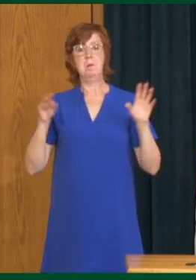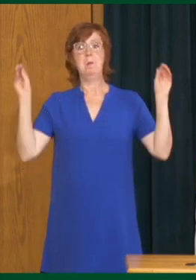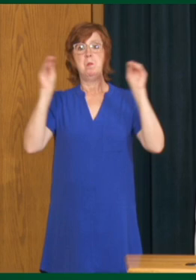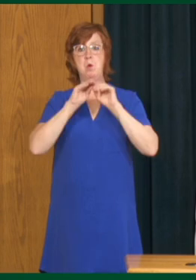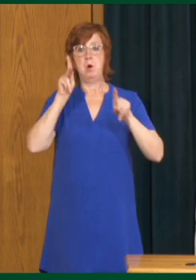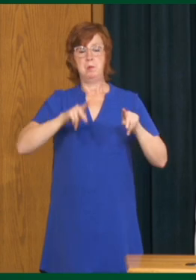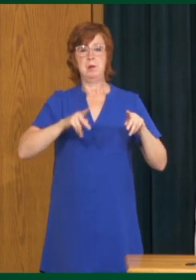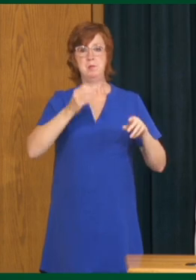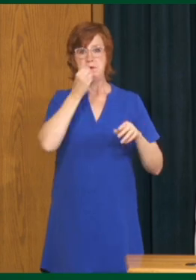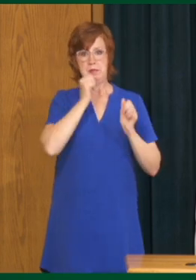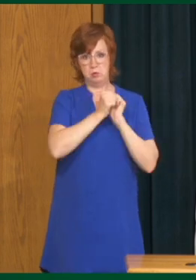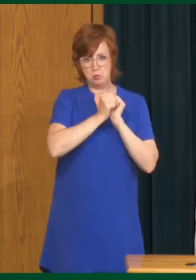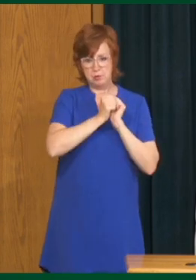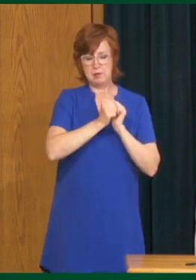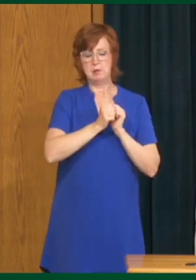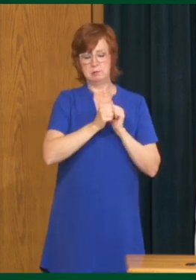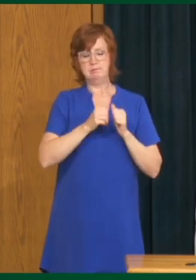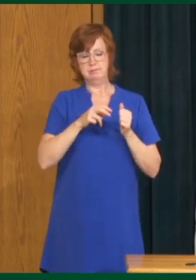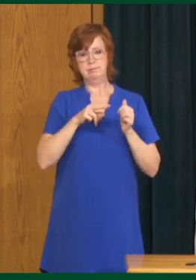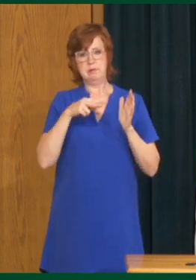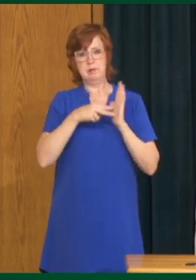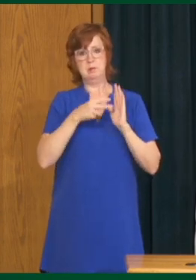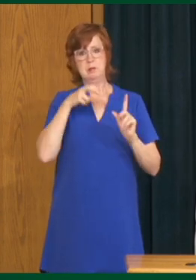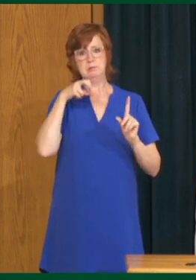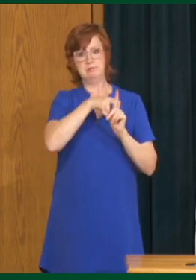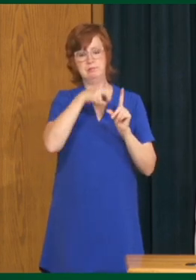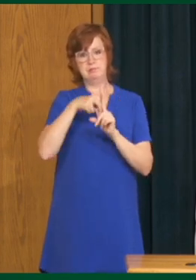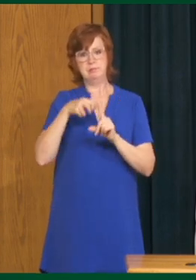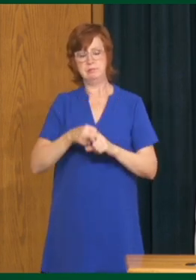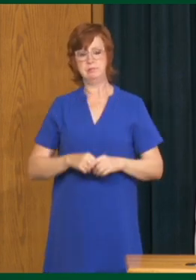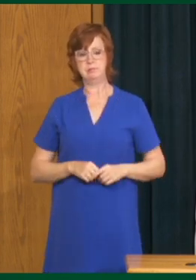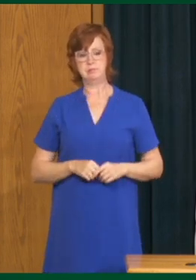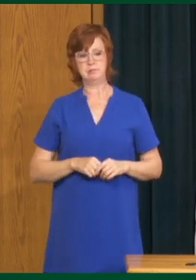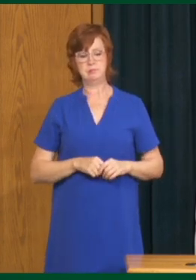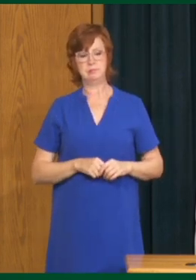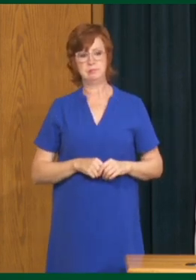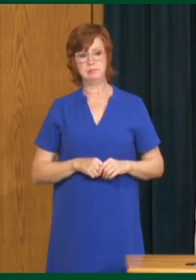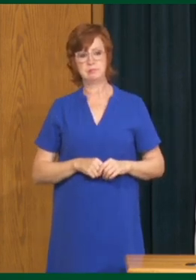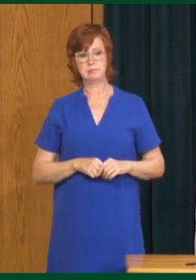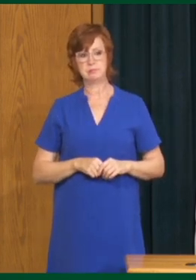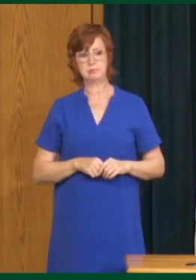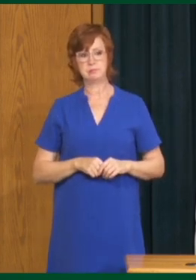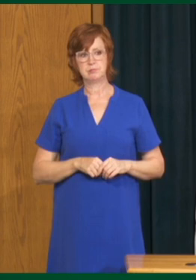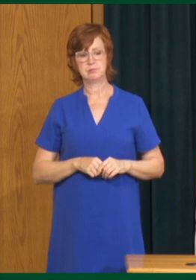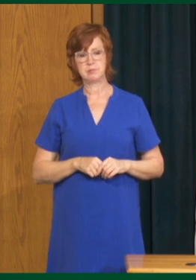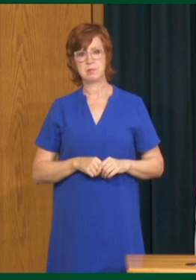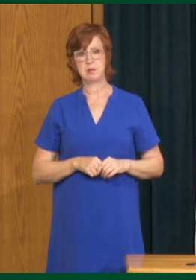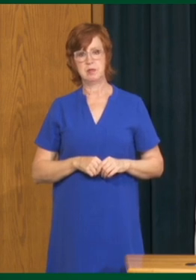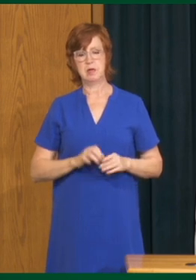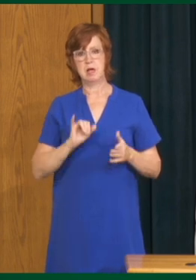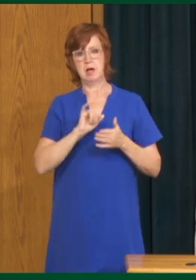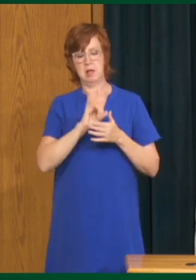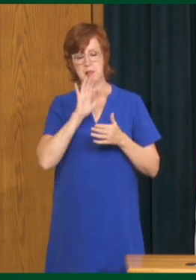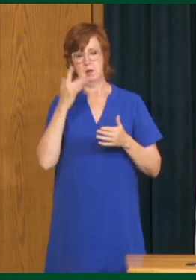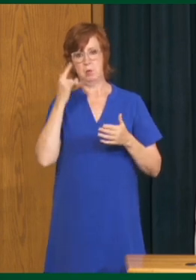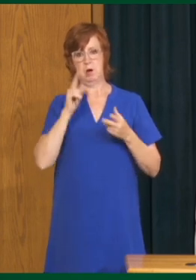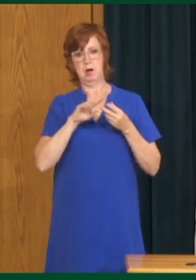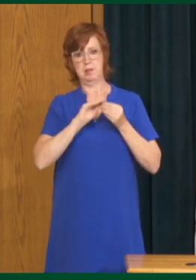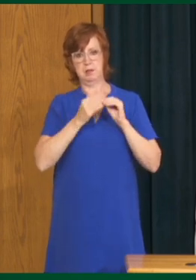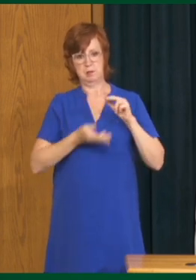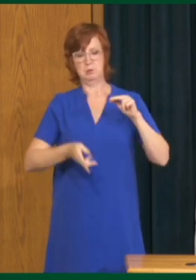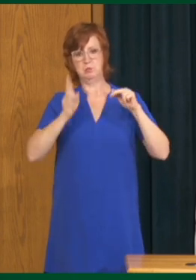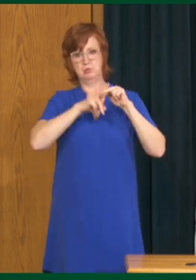cases than you would have otherwise seen, where only people who had severe symptoms and would have thought of going for testing would